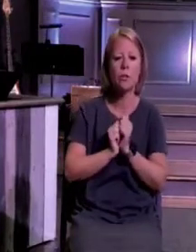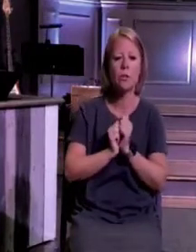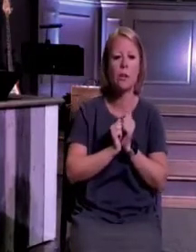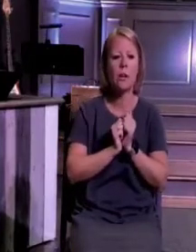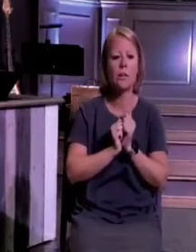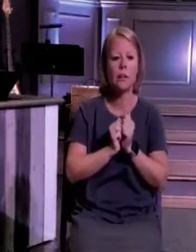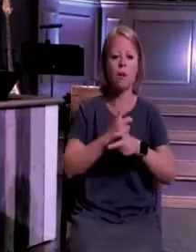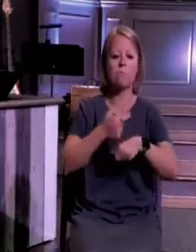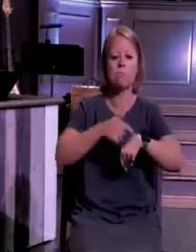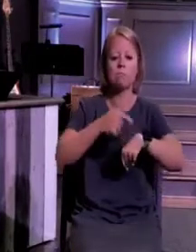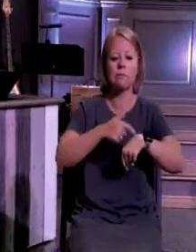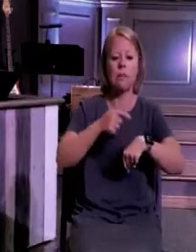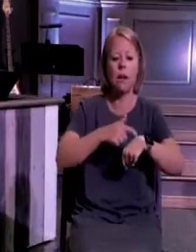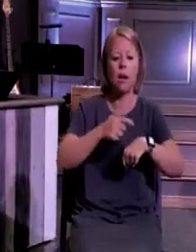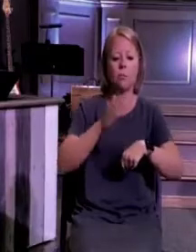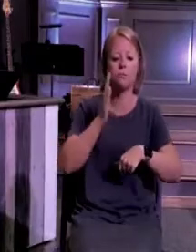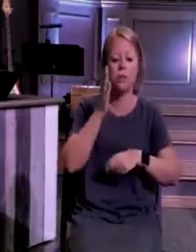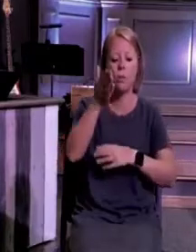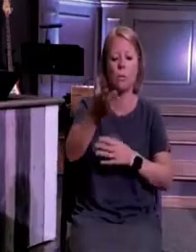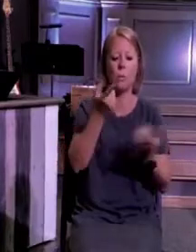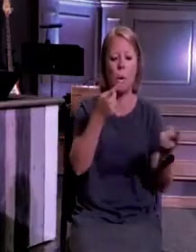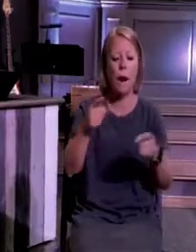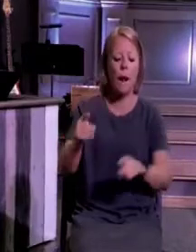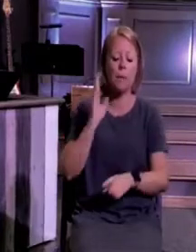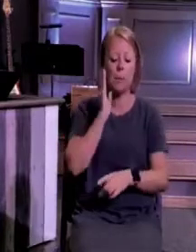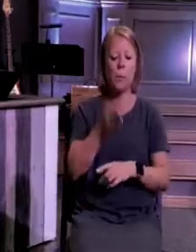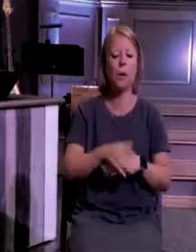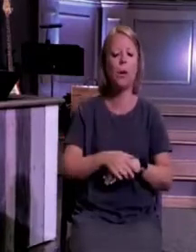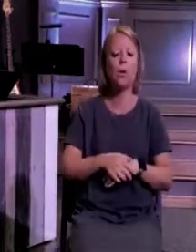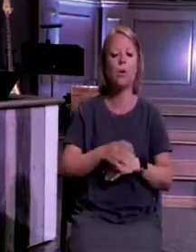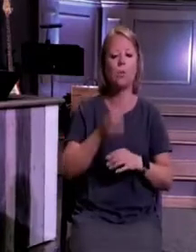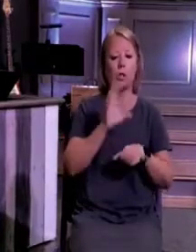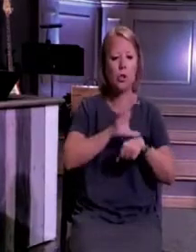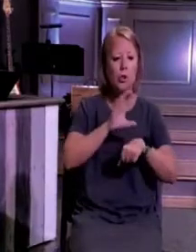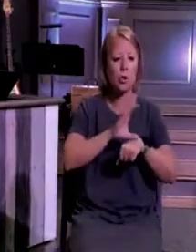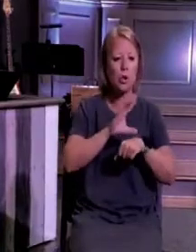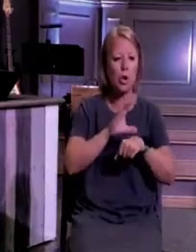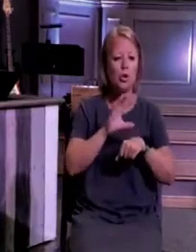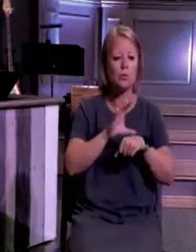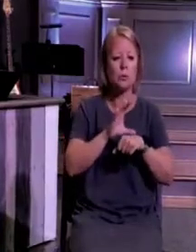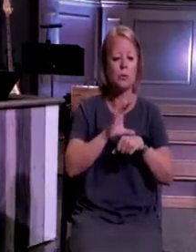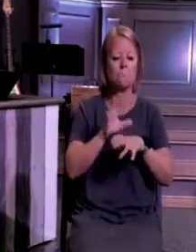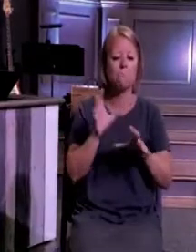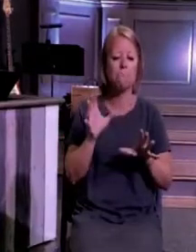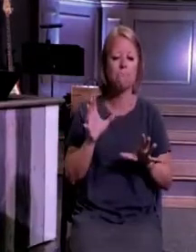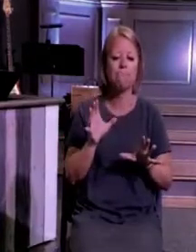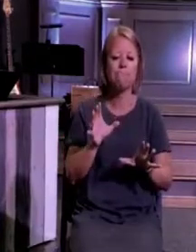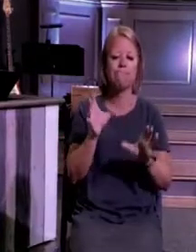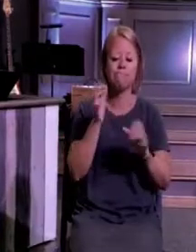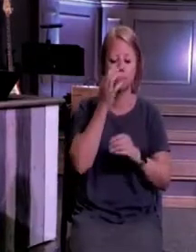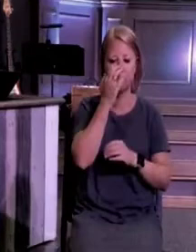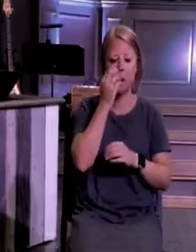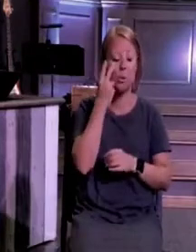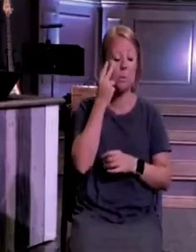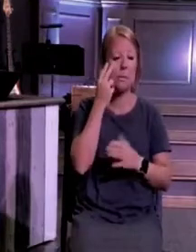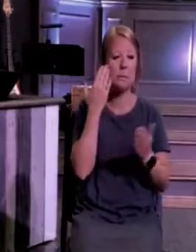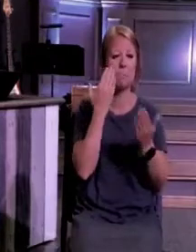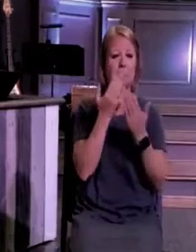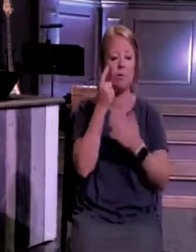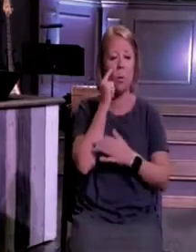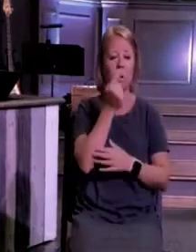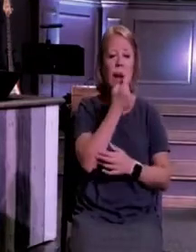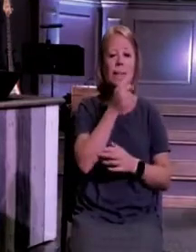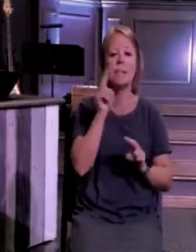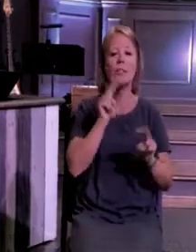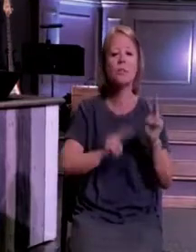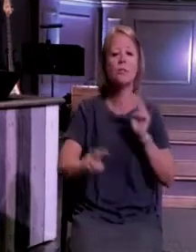The church is going to be under severe persecution. As you can see it unraveling right before your eyes, as you look